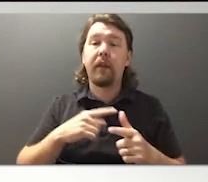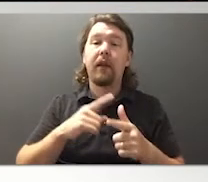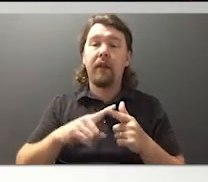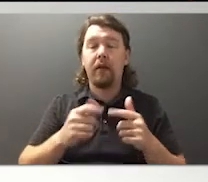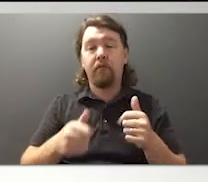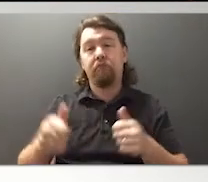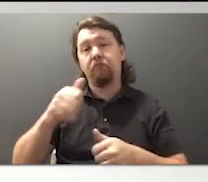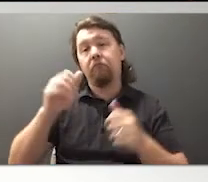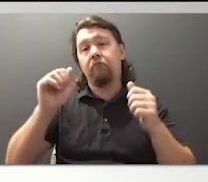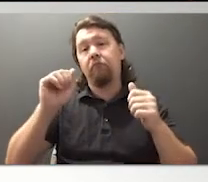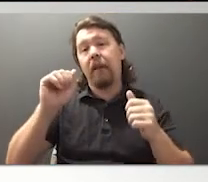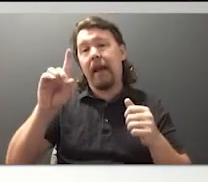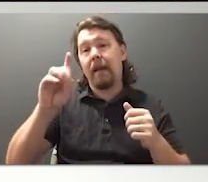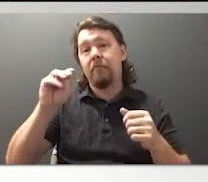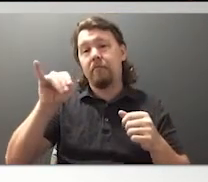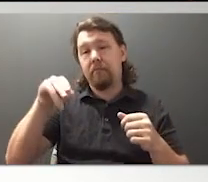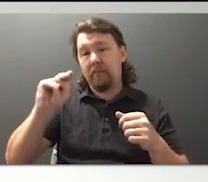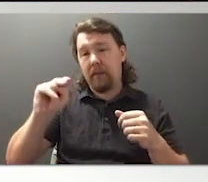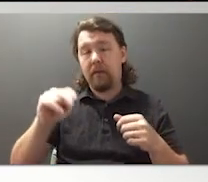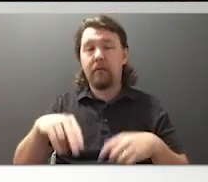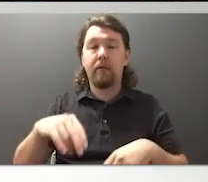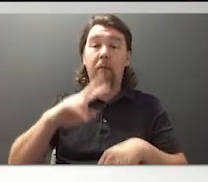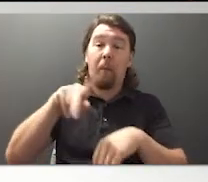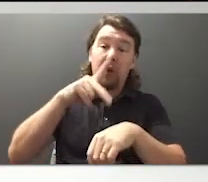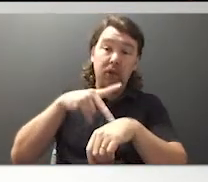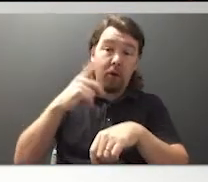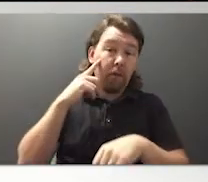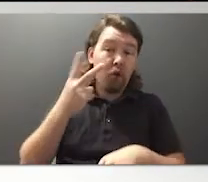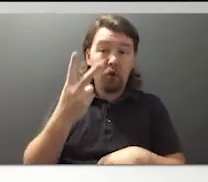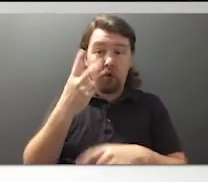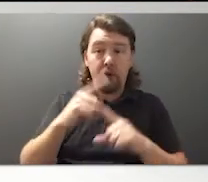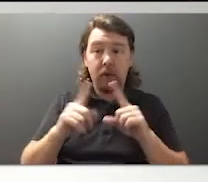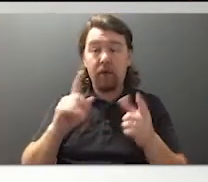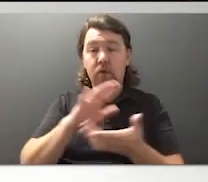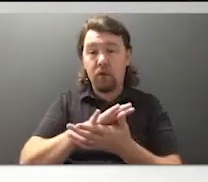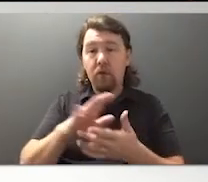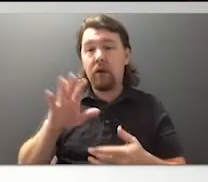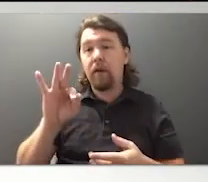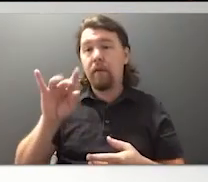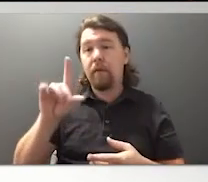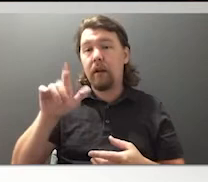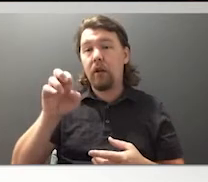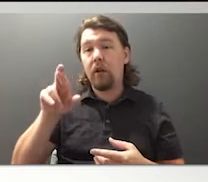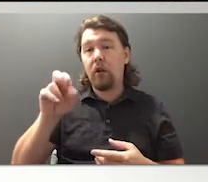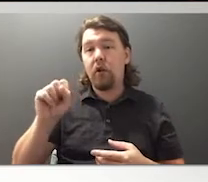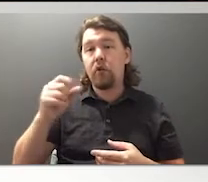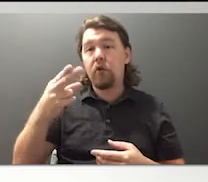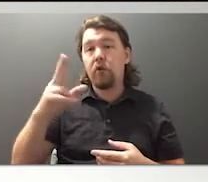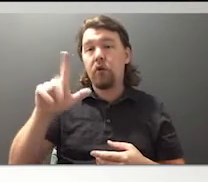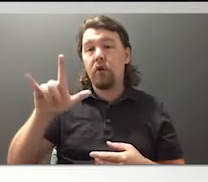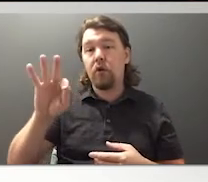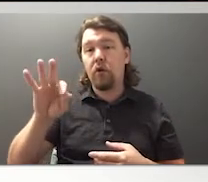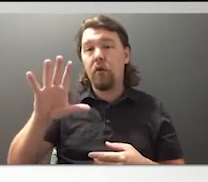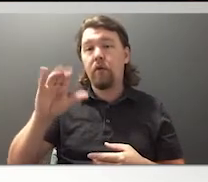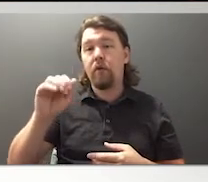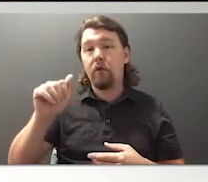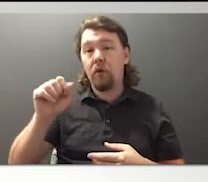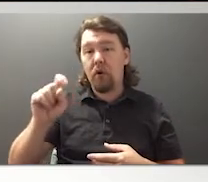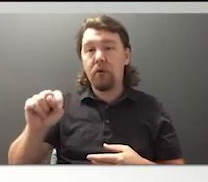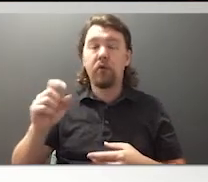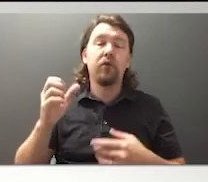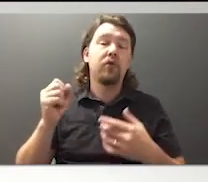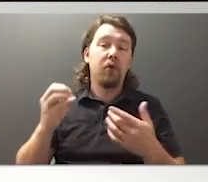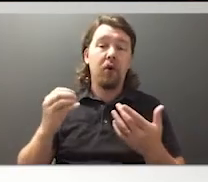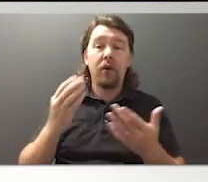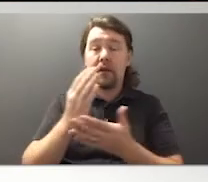school principal, 2 high schools, and then I was the supervisor of the Fiddlers Gulf Coast Center in Pinellas County. So I have some background that